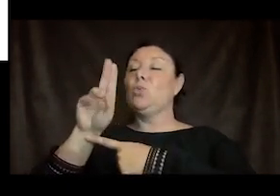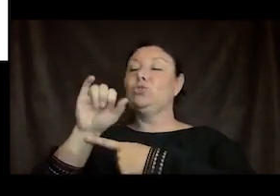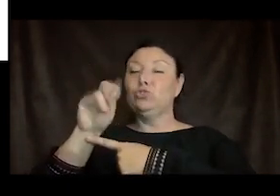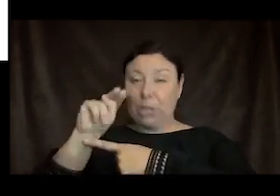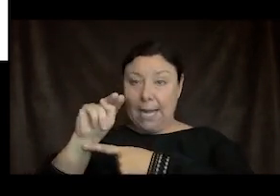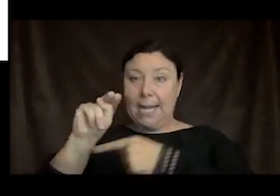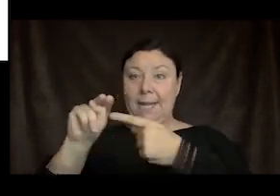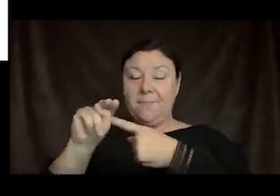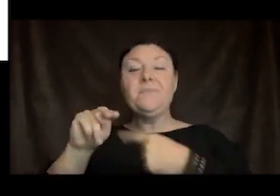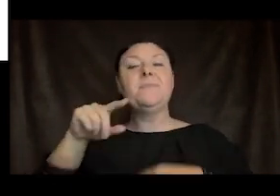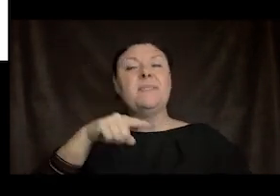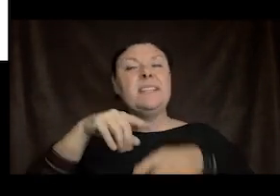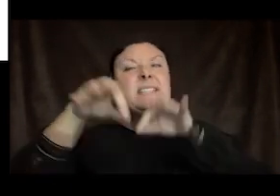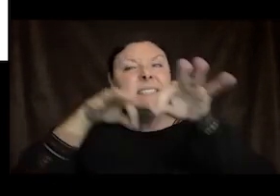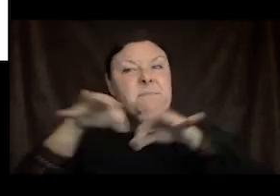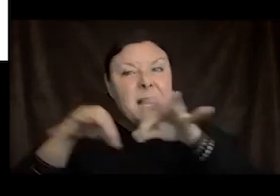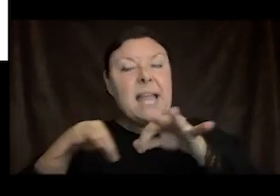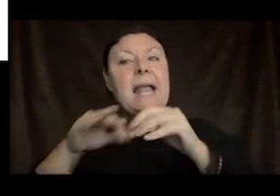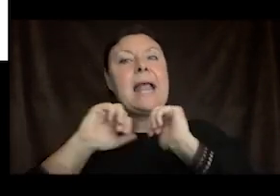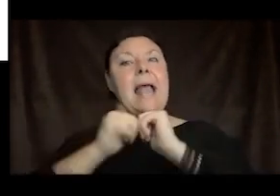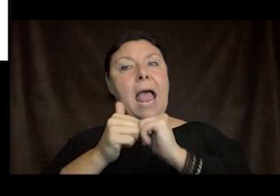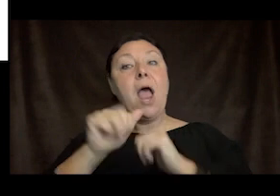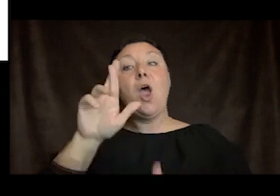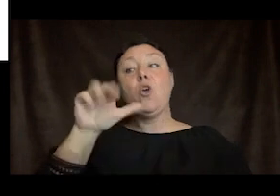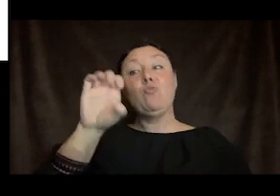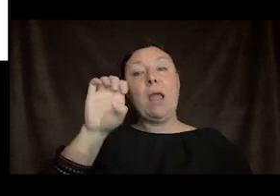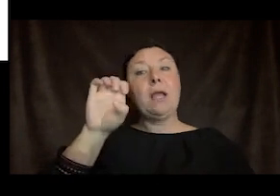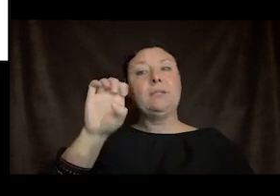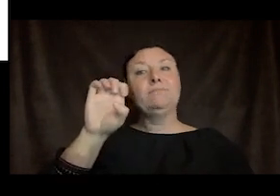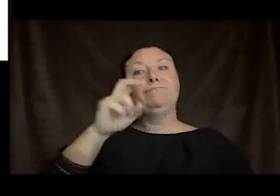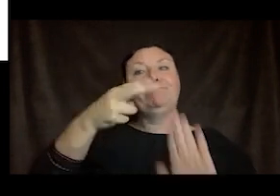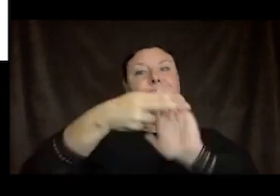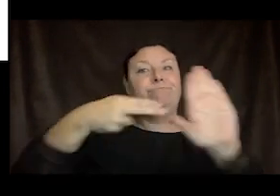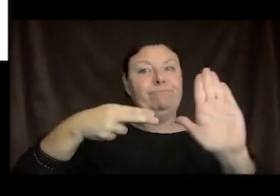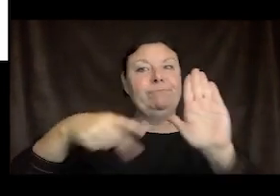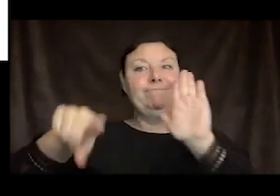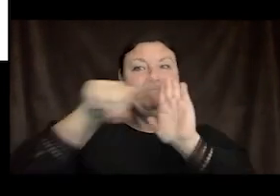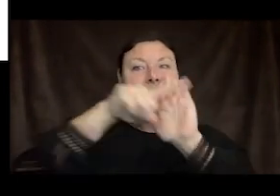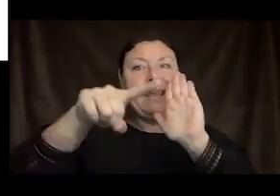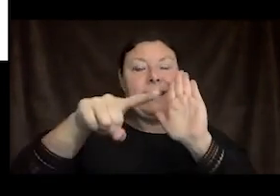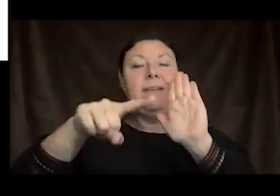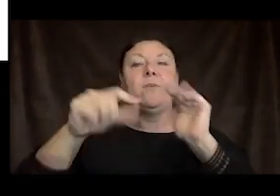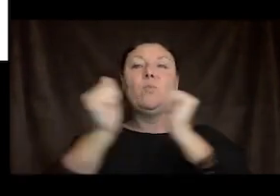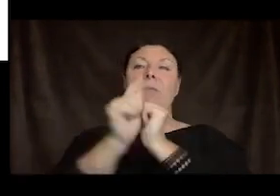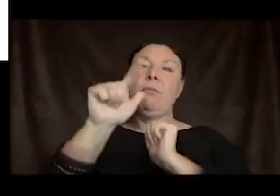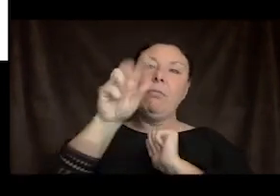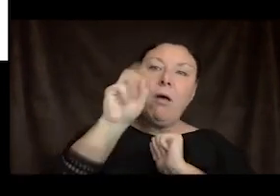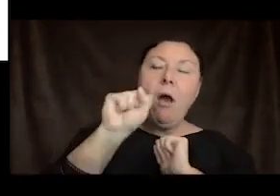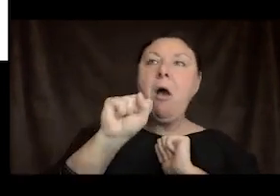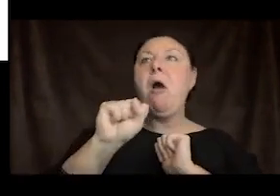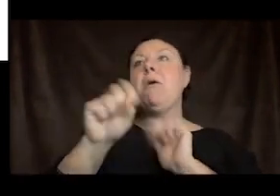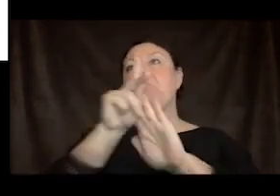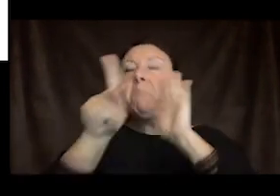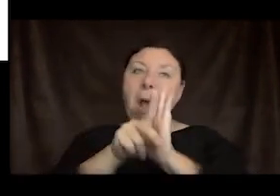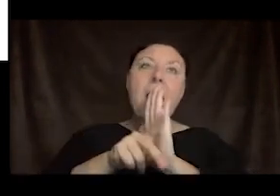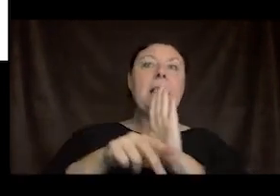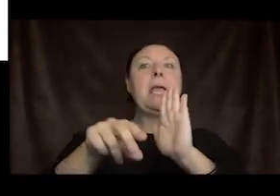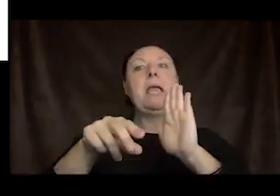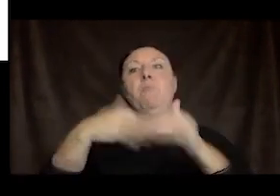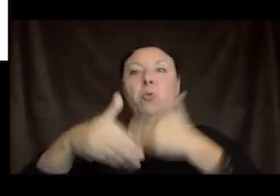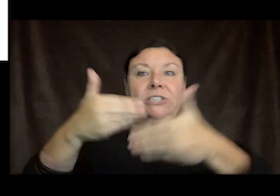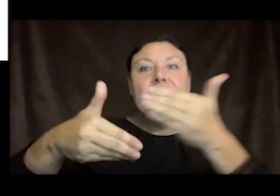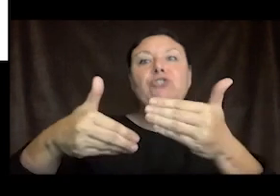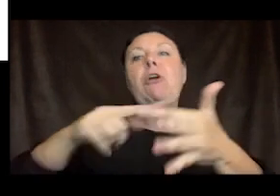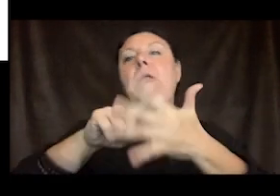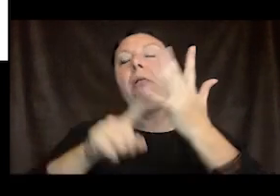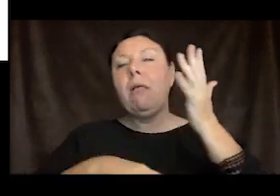marked, how it was marked with policies and laws and socially constructed, and it has nothing